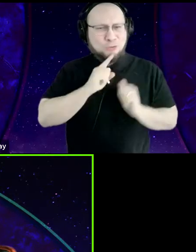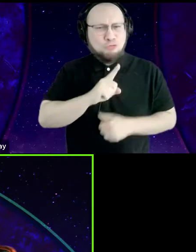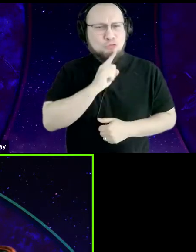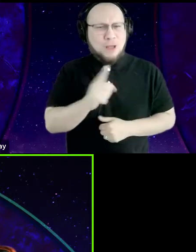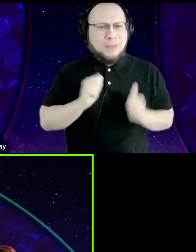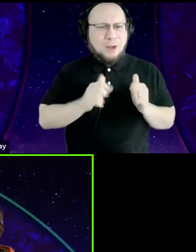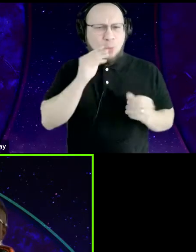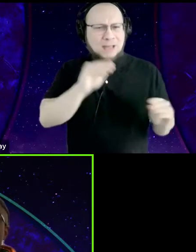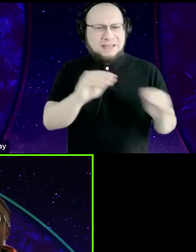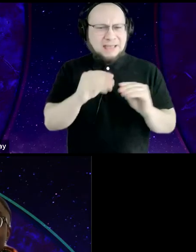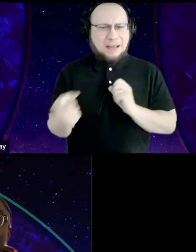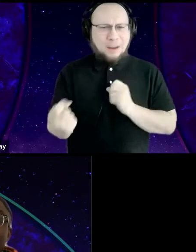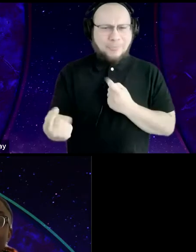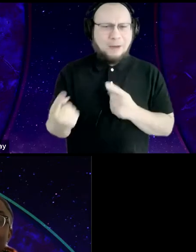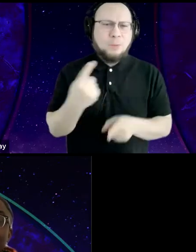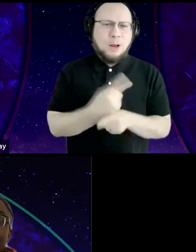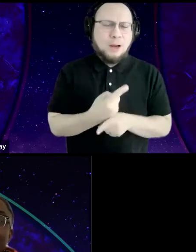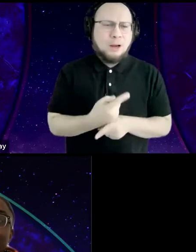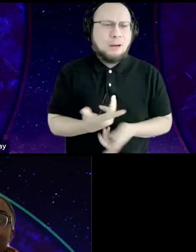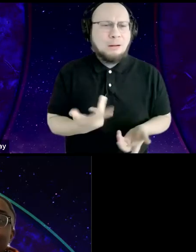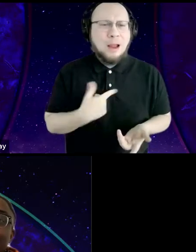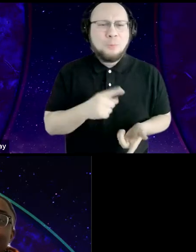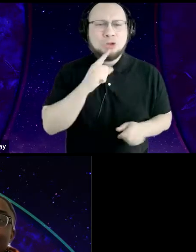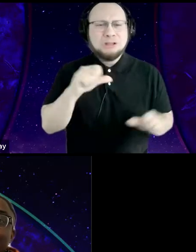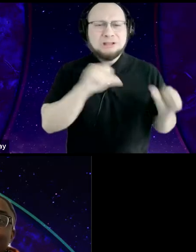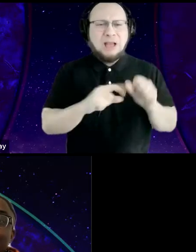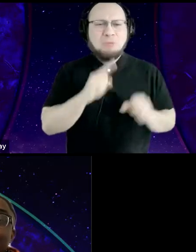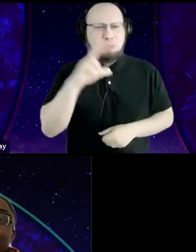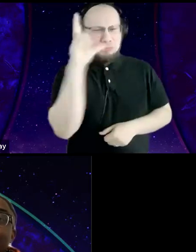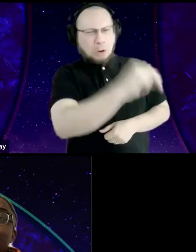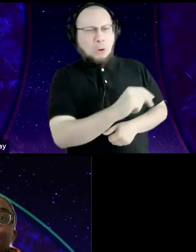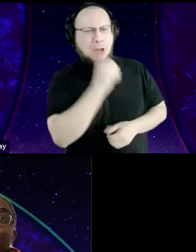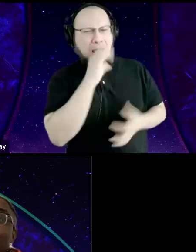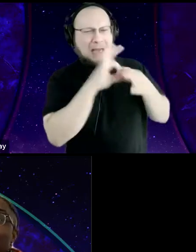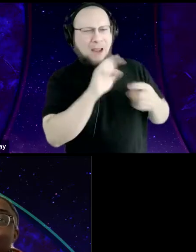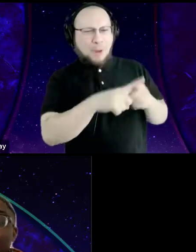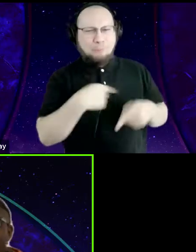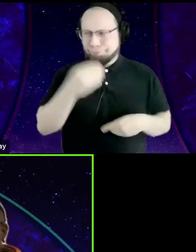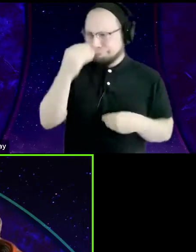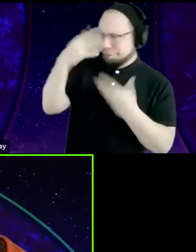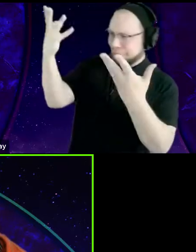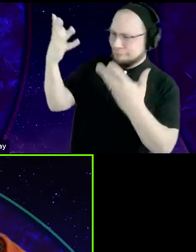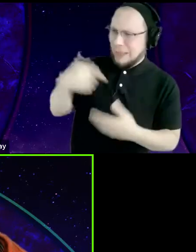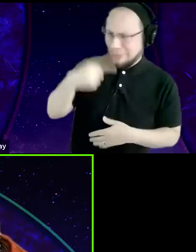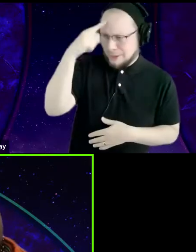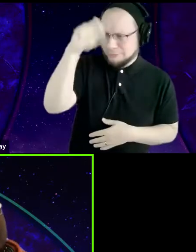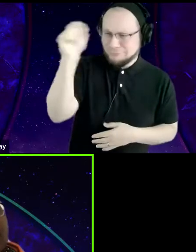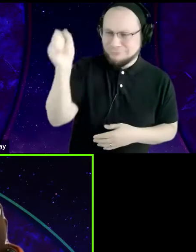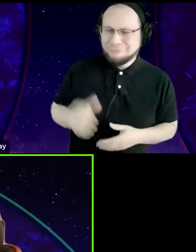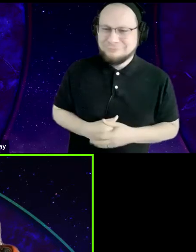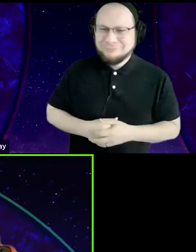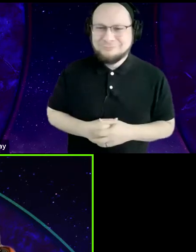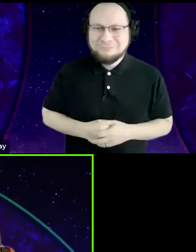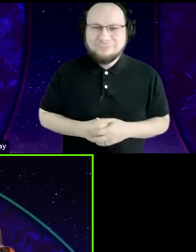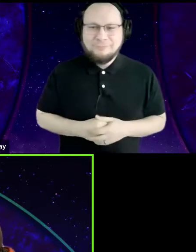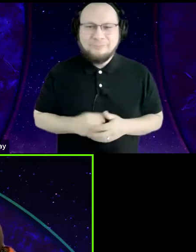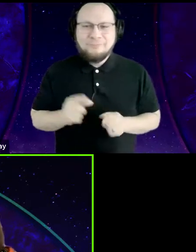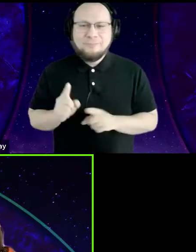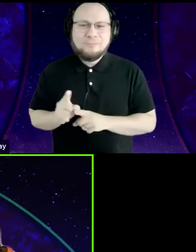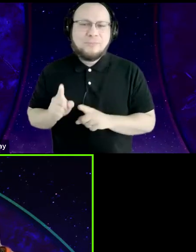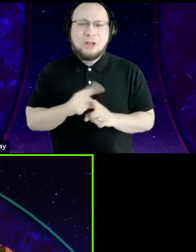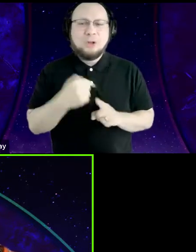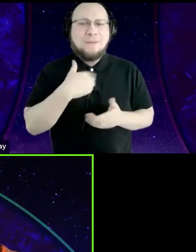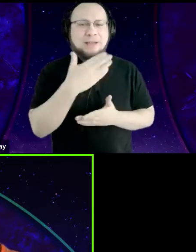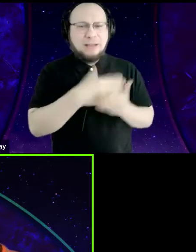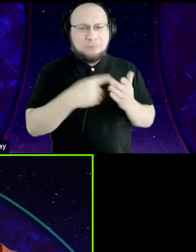empathy. I'm sure a scientist would be like, those two things have nothing to do with each other, but I don't care. No, and you also have the mirror neurons and